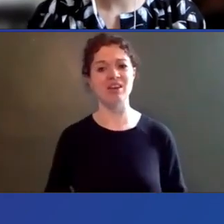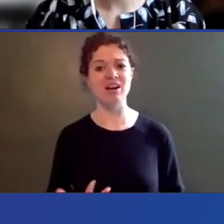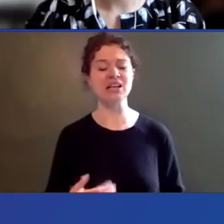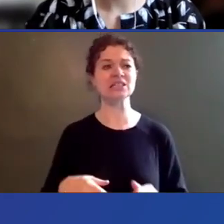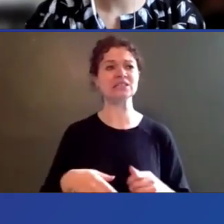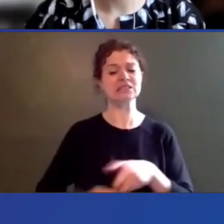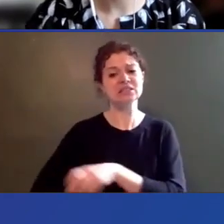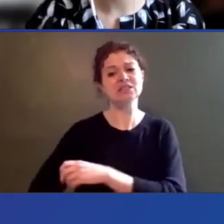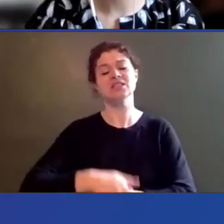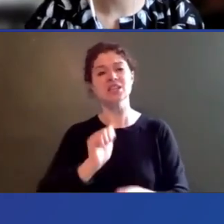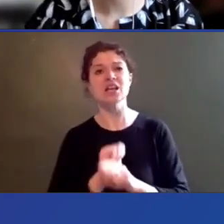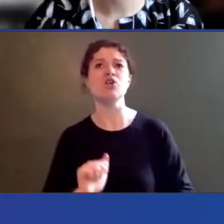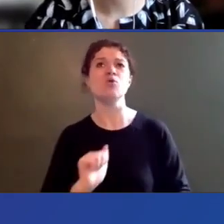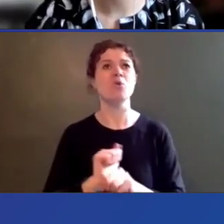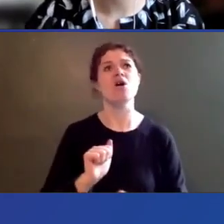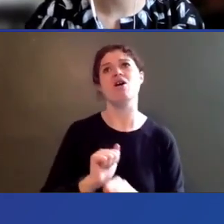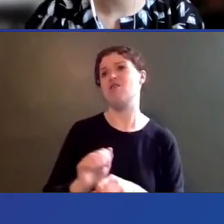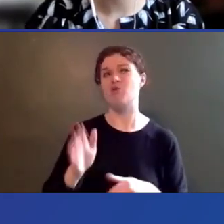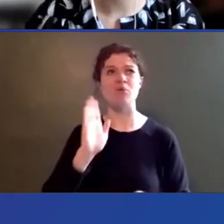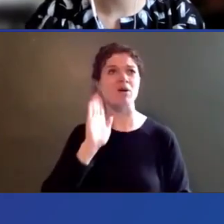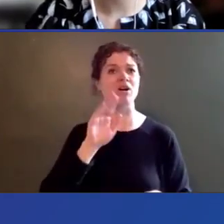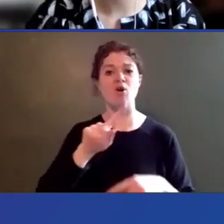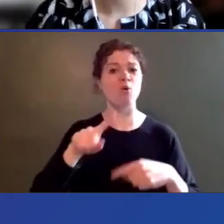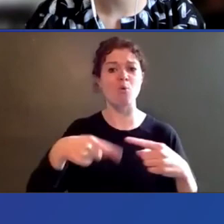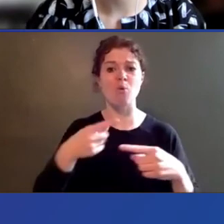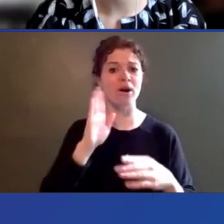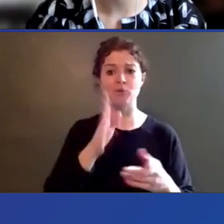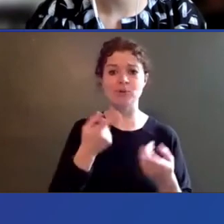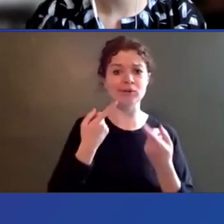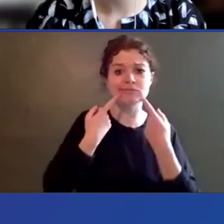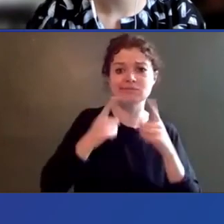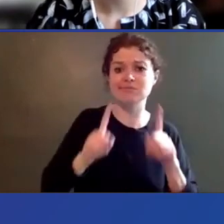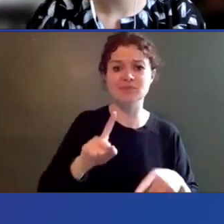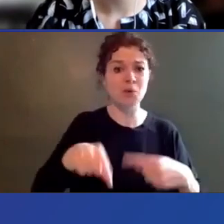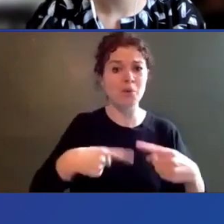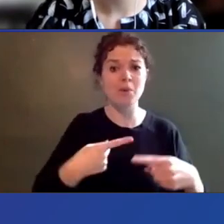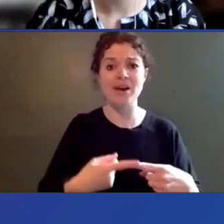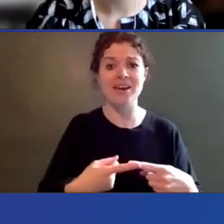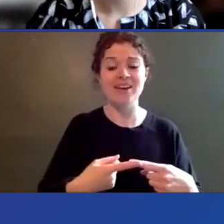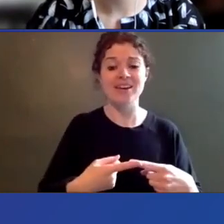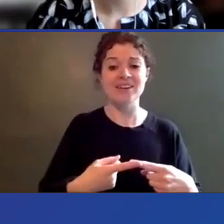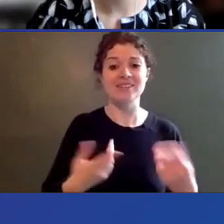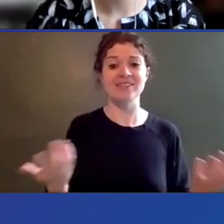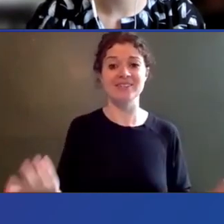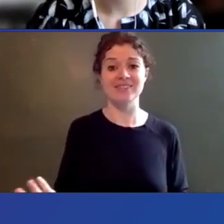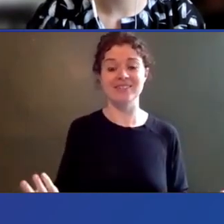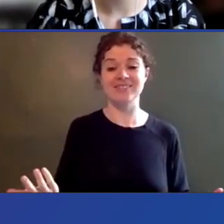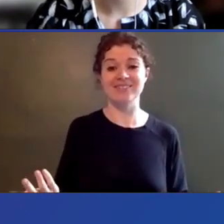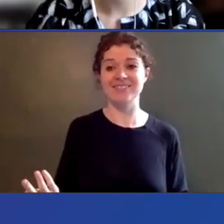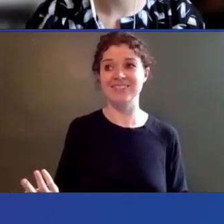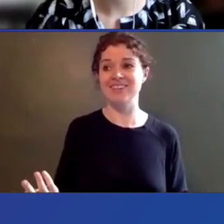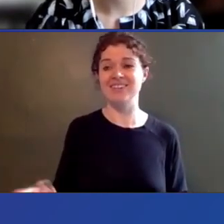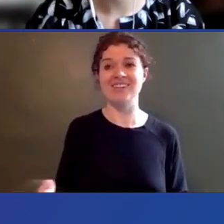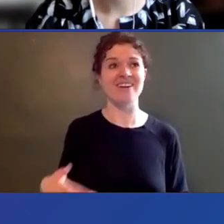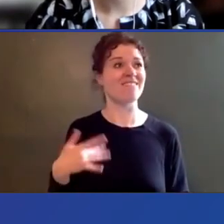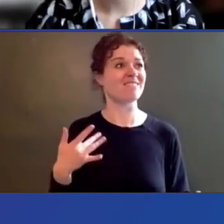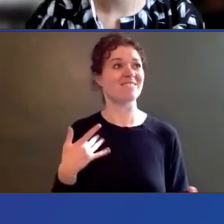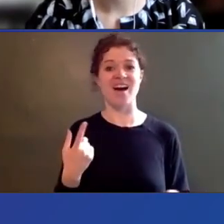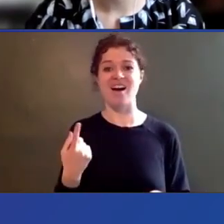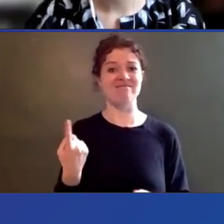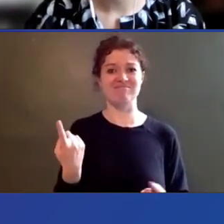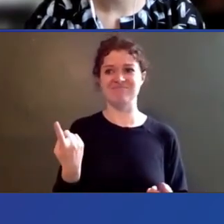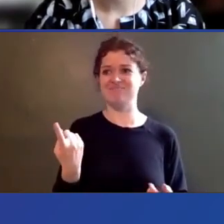progress as we're going through this? And honestly, it was just as if, like, one day we saw an article